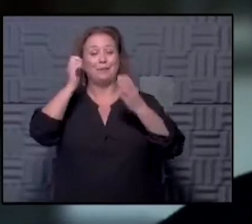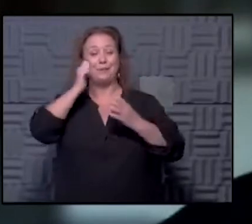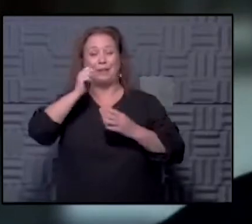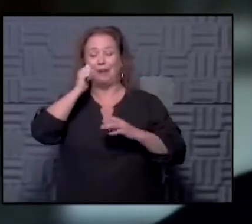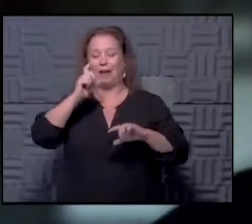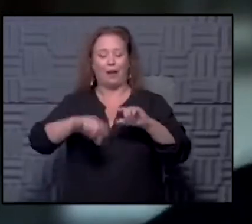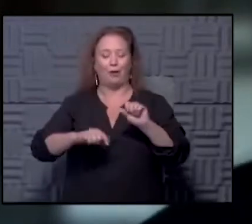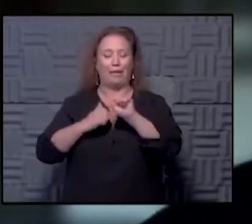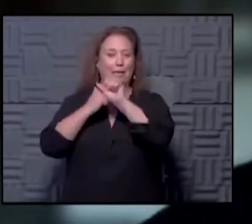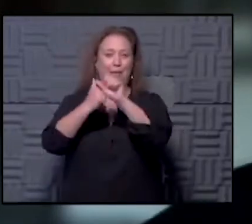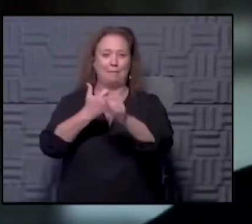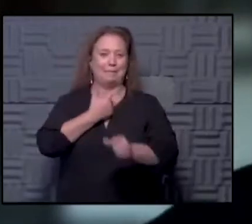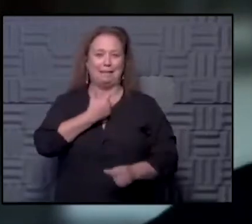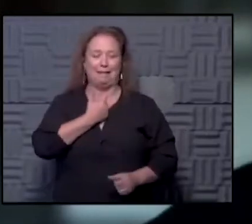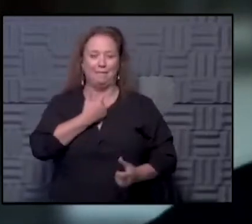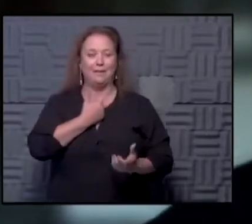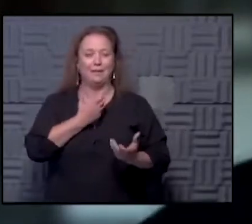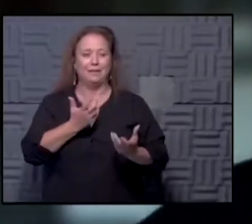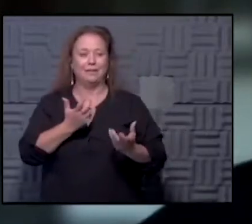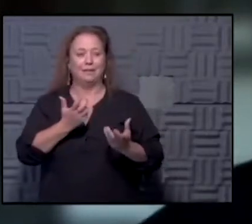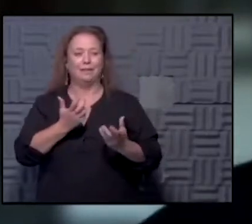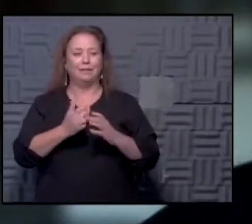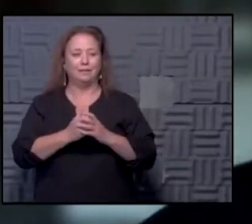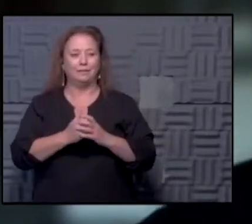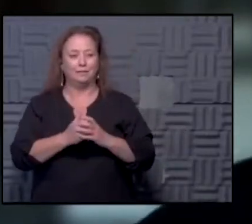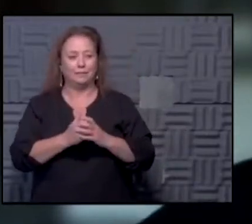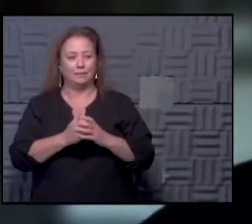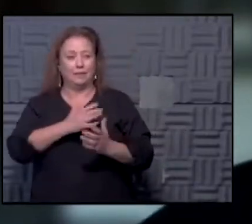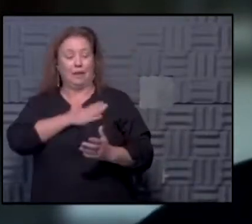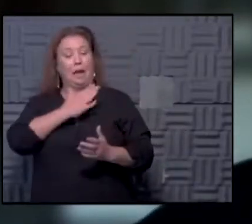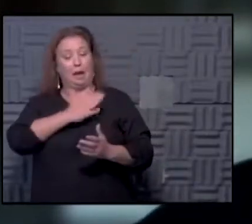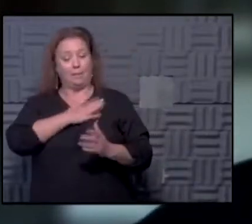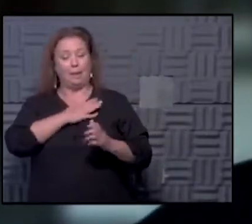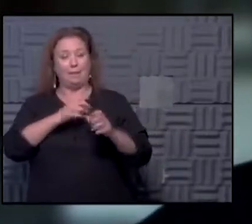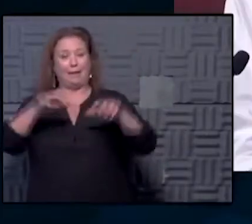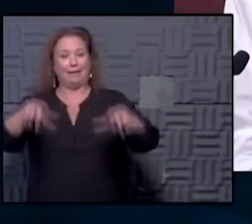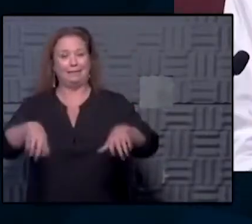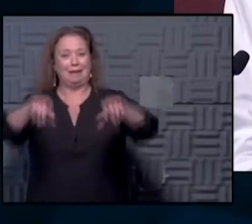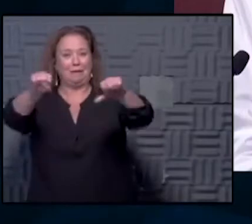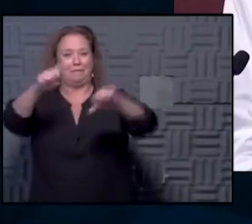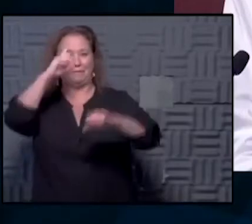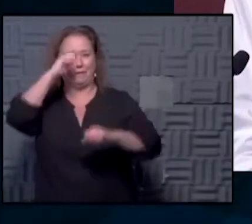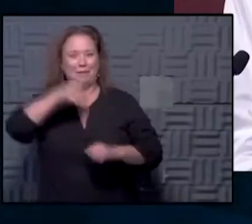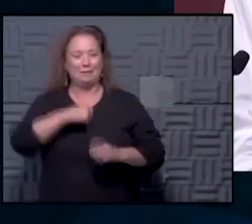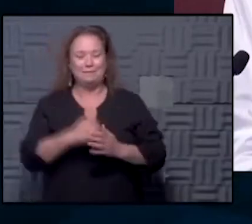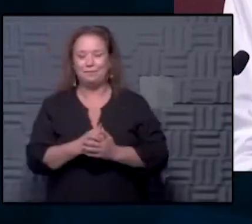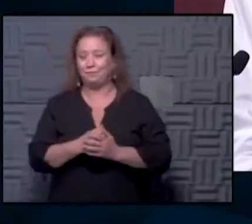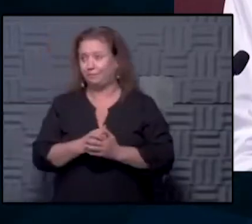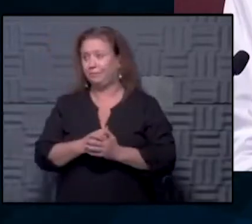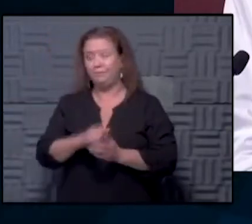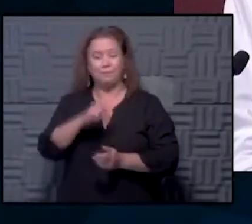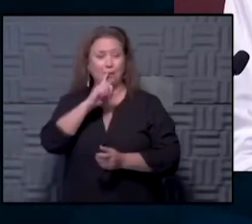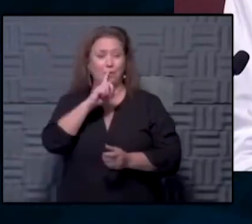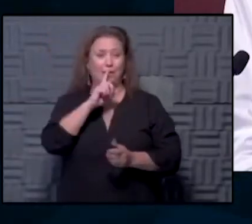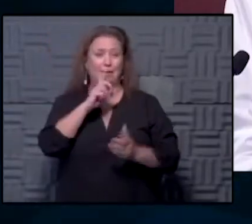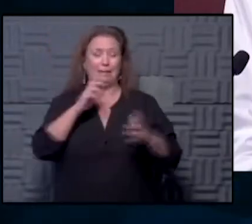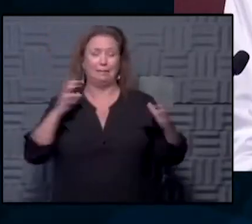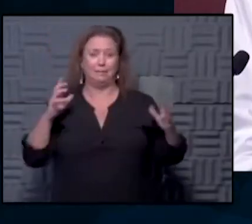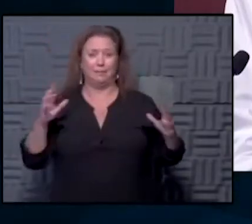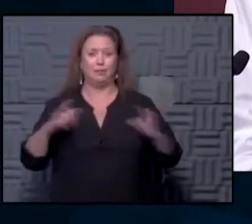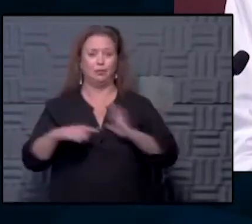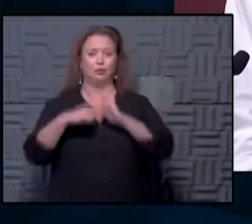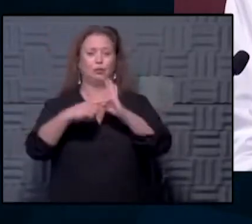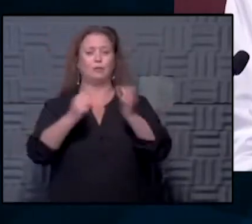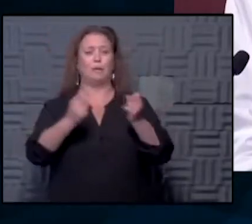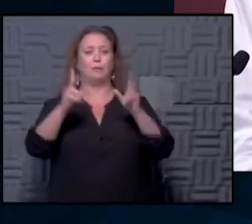couldn't keep up by myself. And so I'm glad that they can take that on. You know, I think the mere fact that you got that much, it just shows